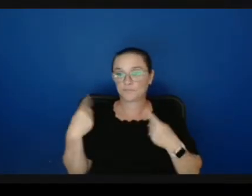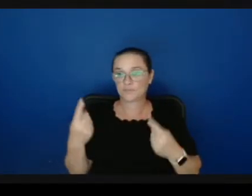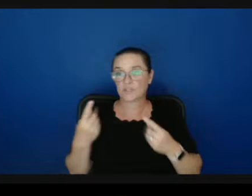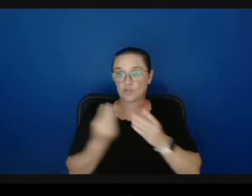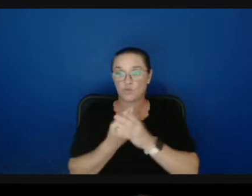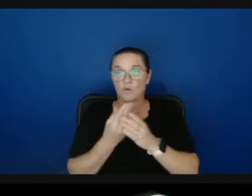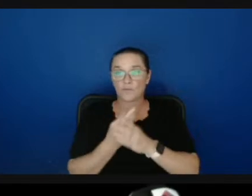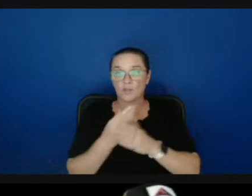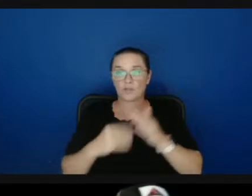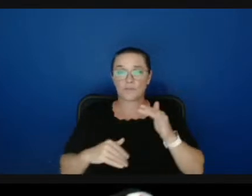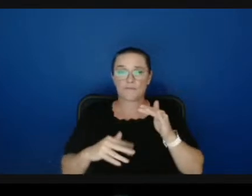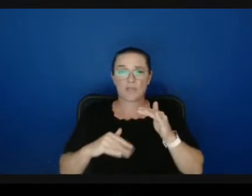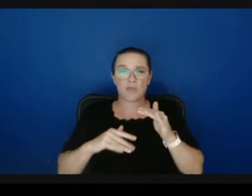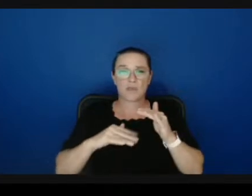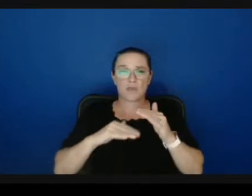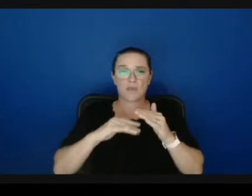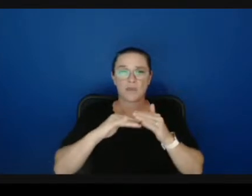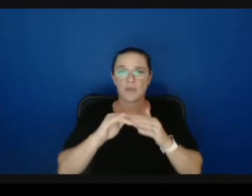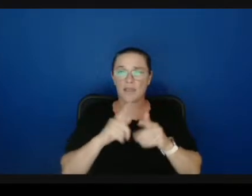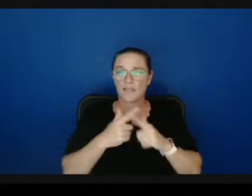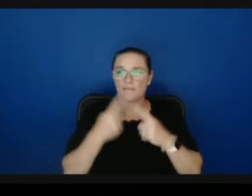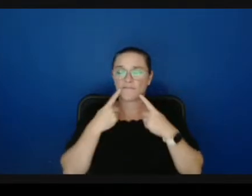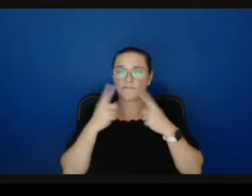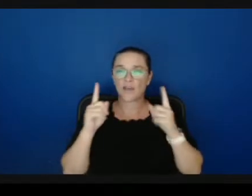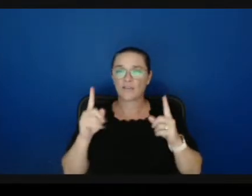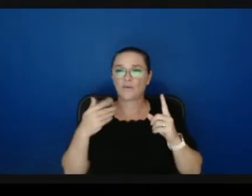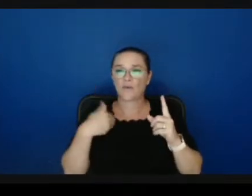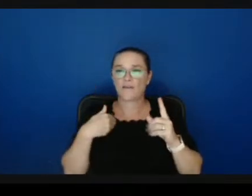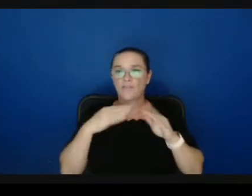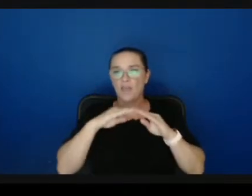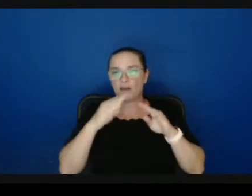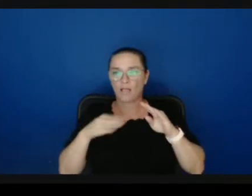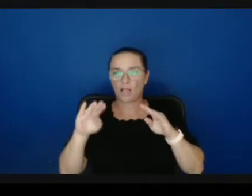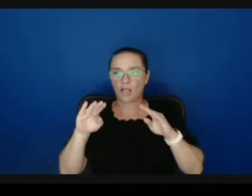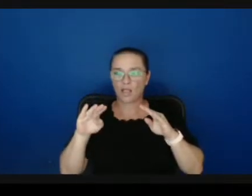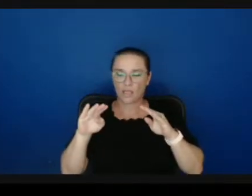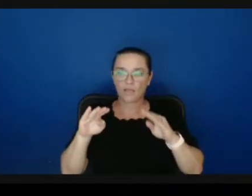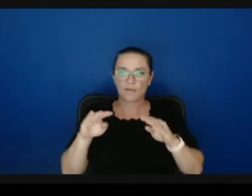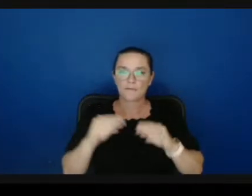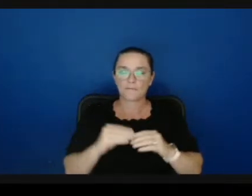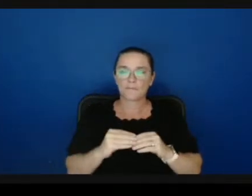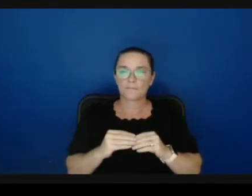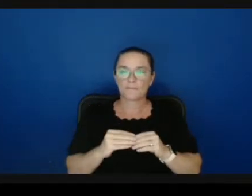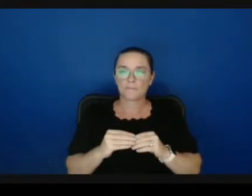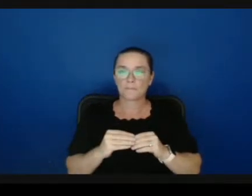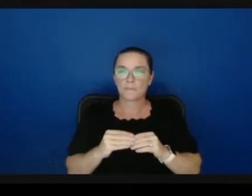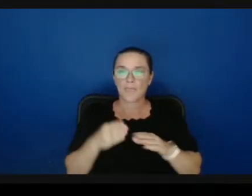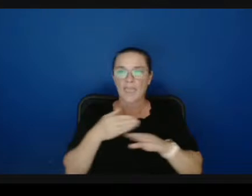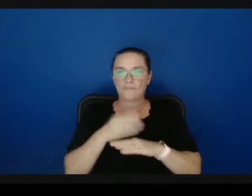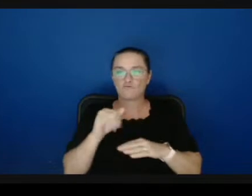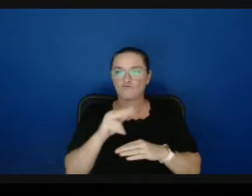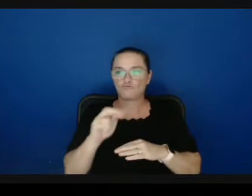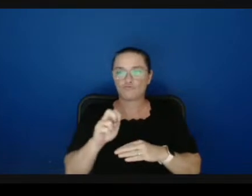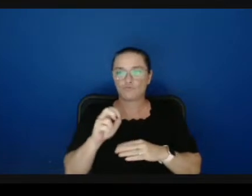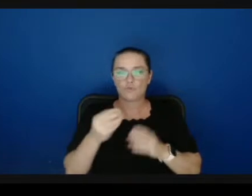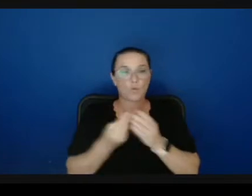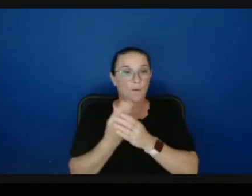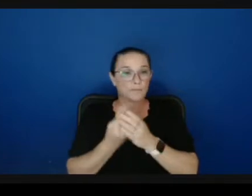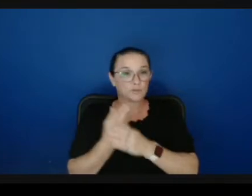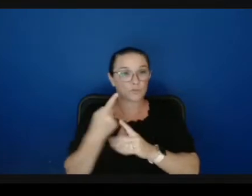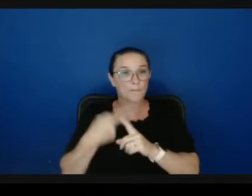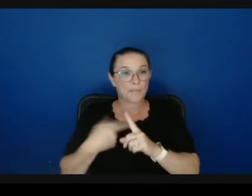filling, and then finally here's our first little wiggle into the Kauai following the June eruption a month